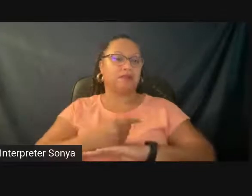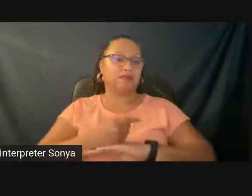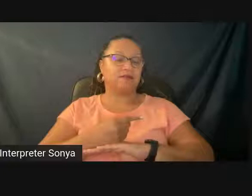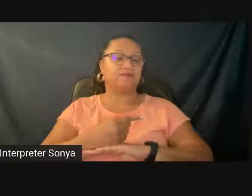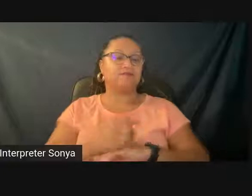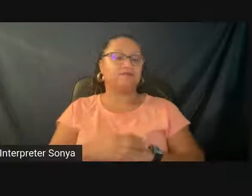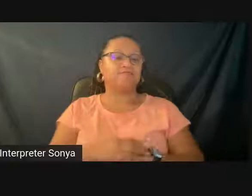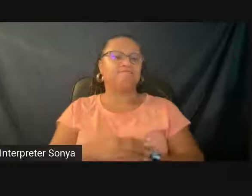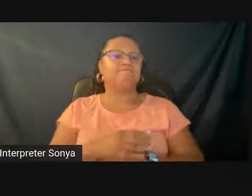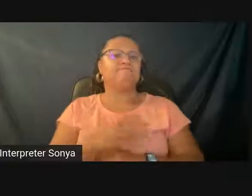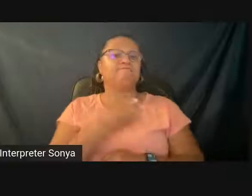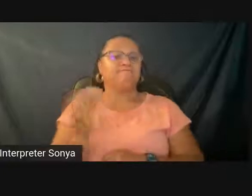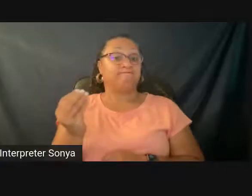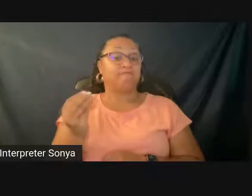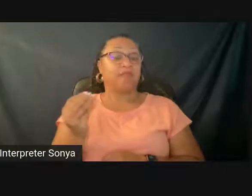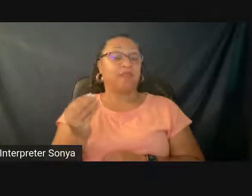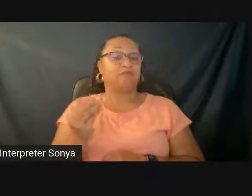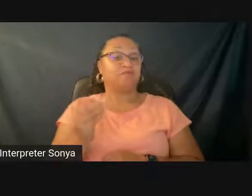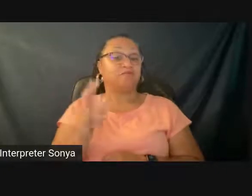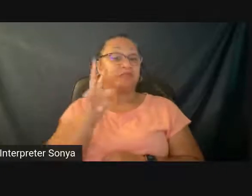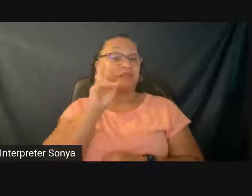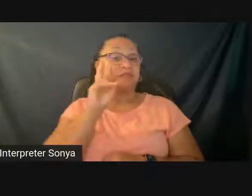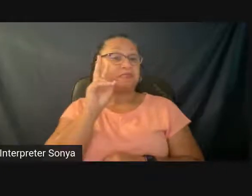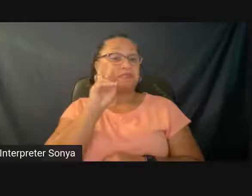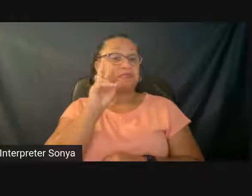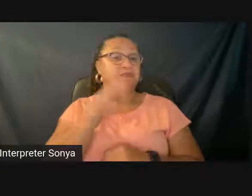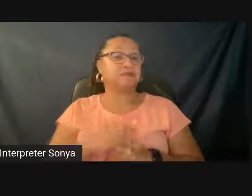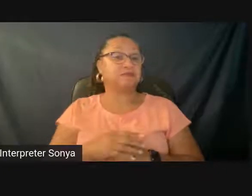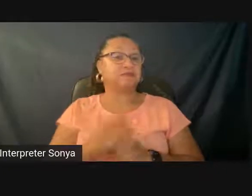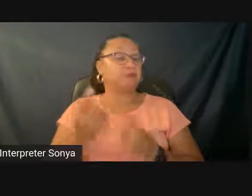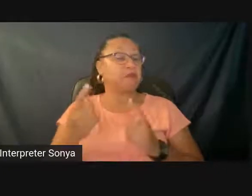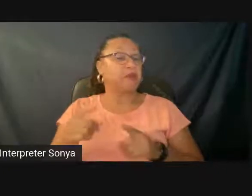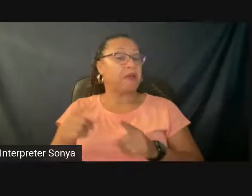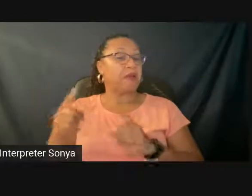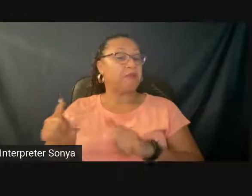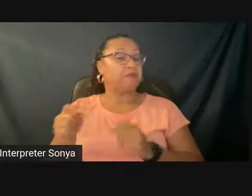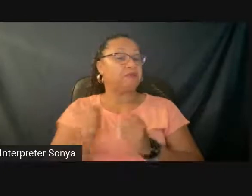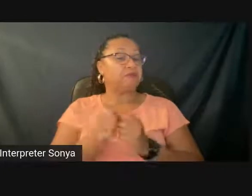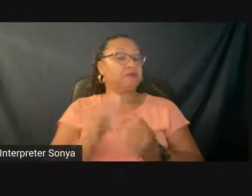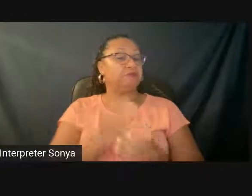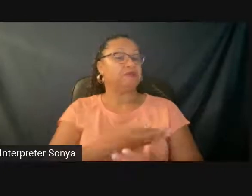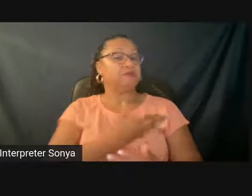And let's see what happens musically.